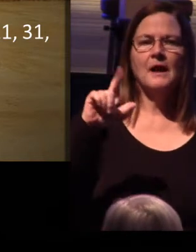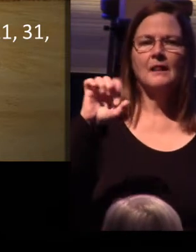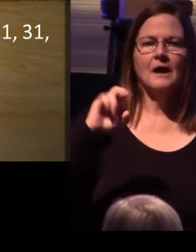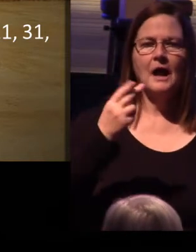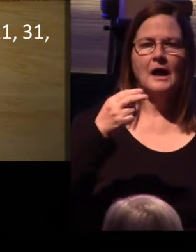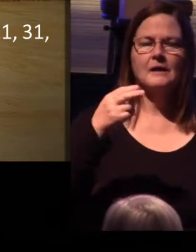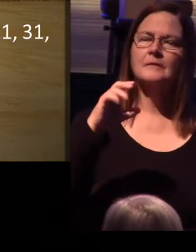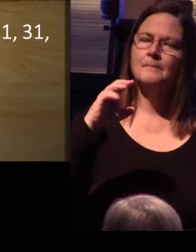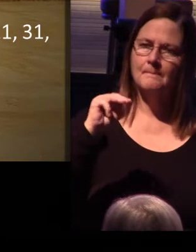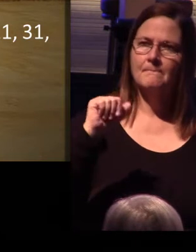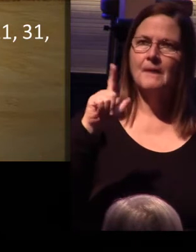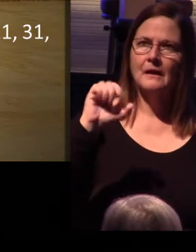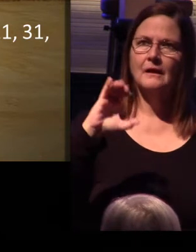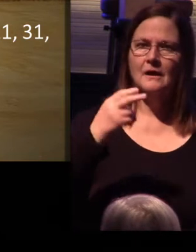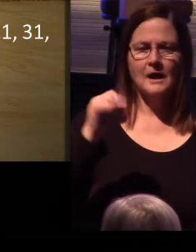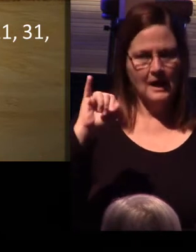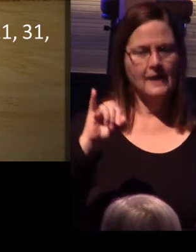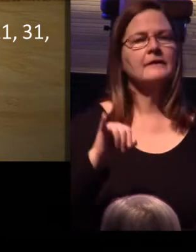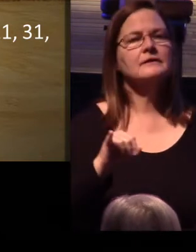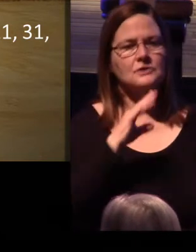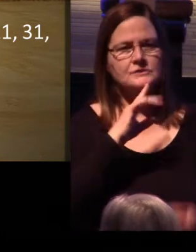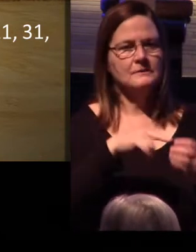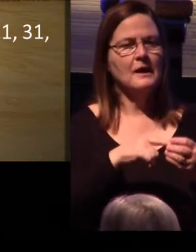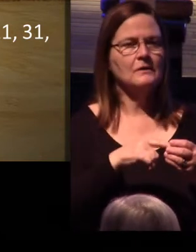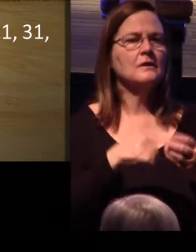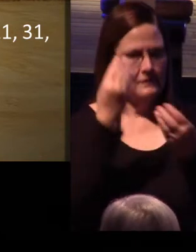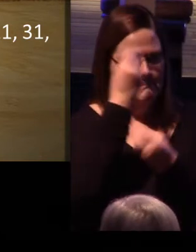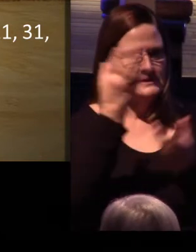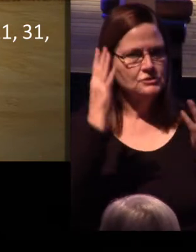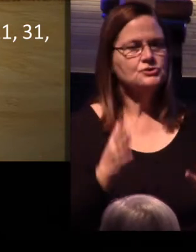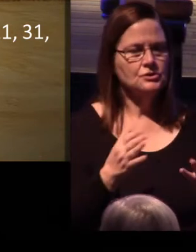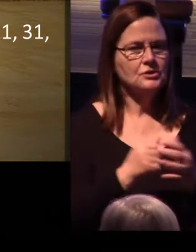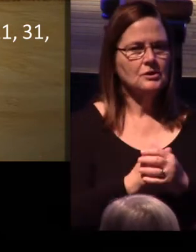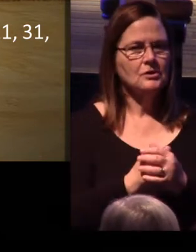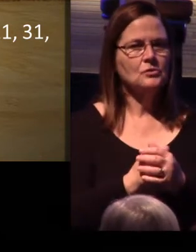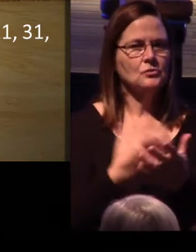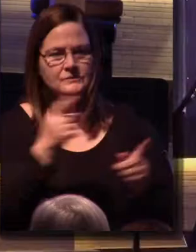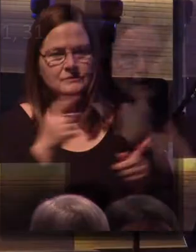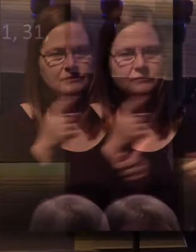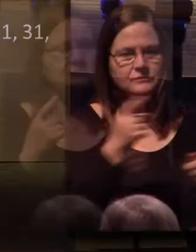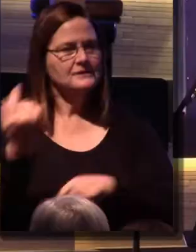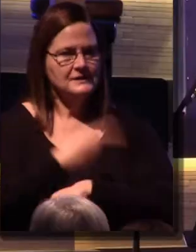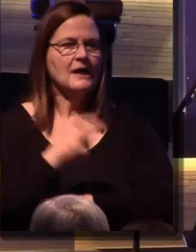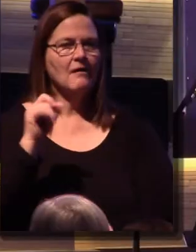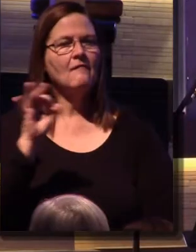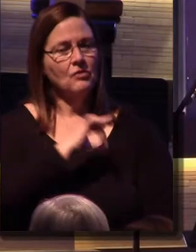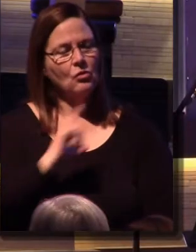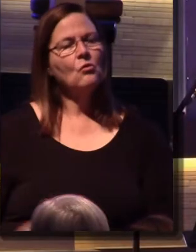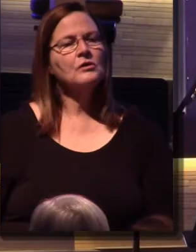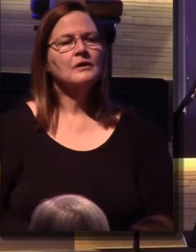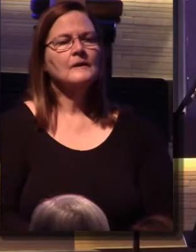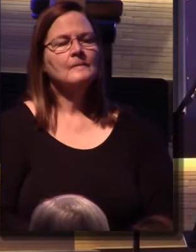in Malachi, it speaks of the messenger of the Lord who comes with the day of the Lord. But the day of the